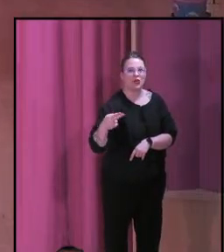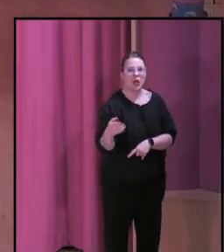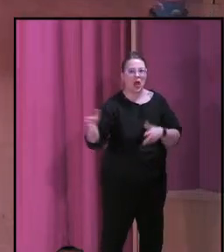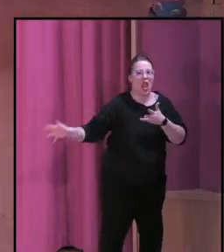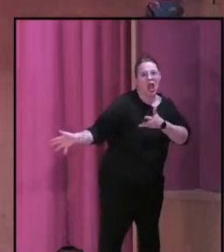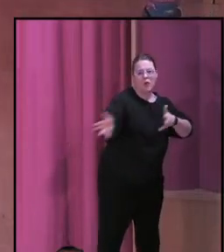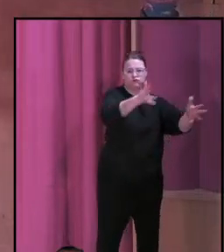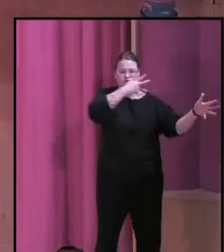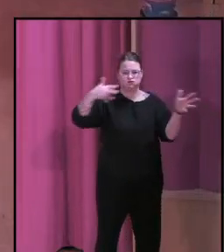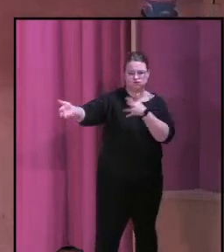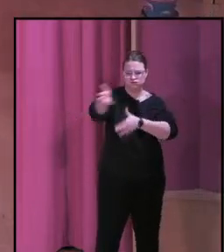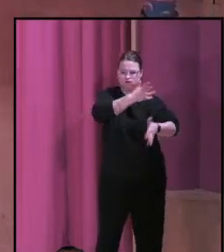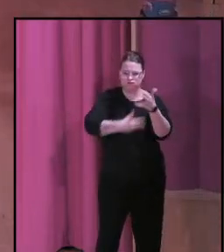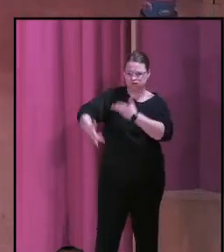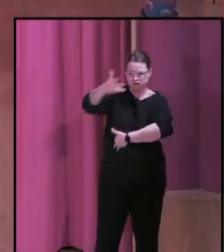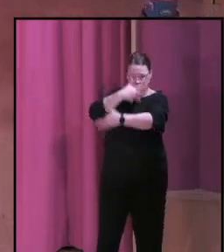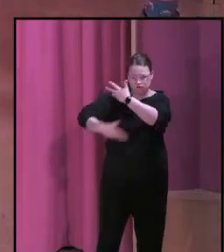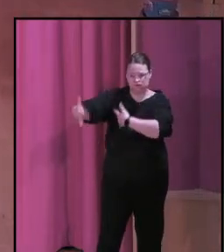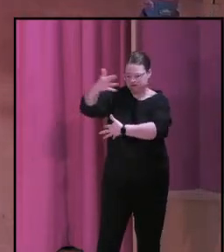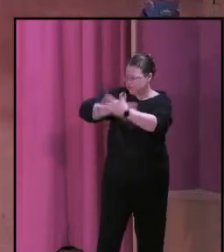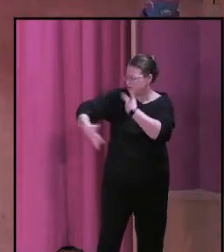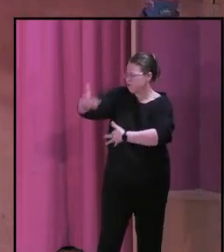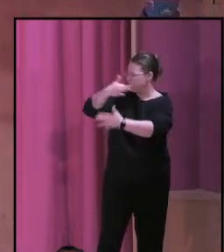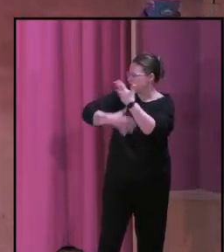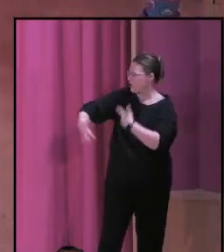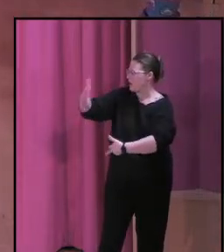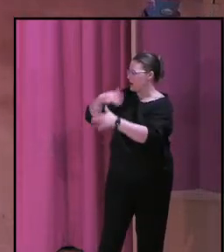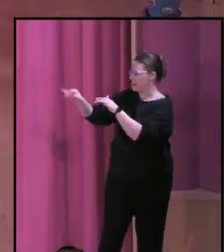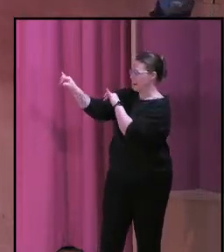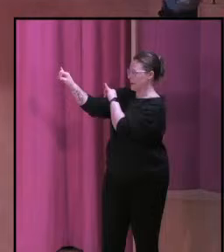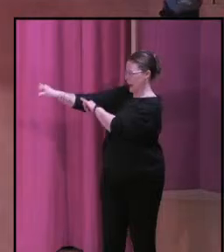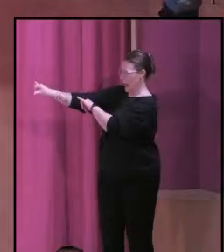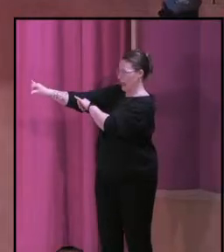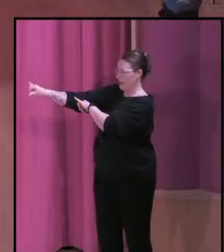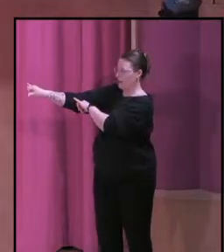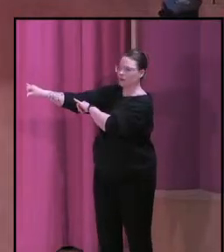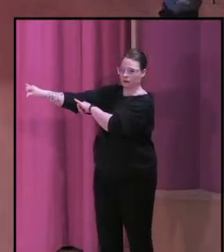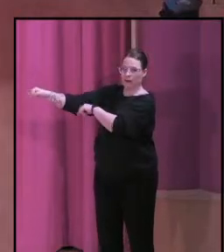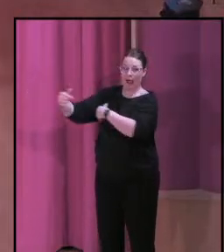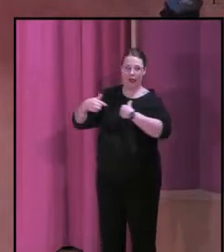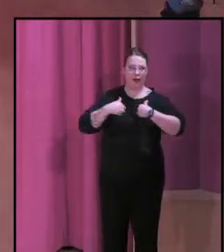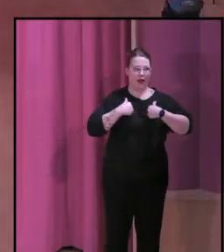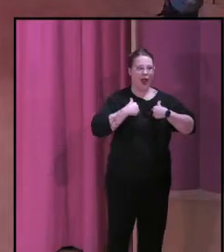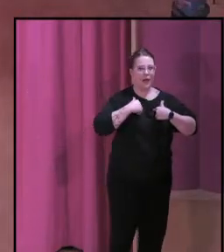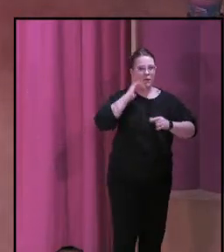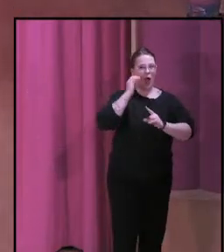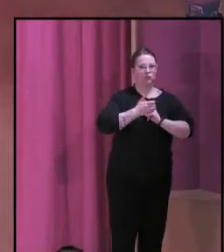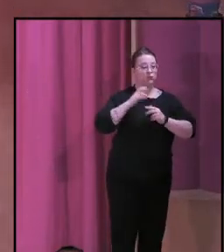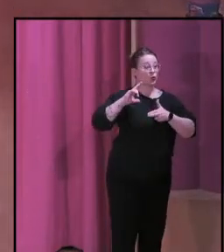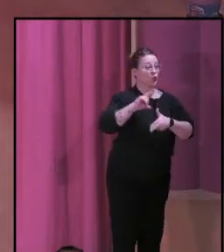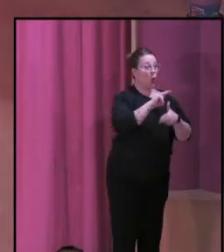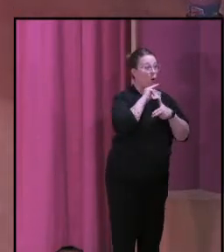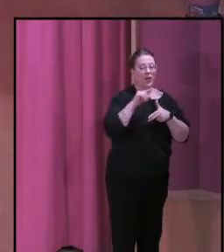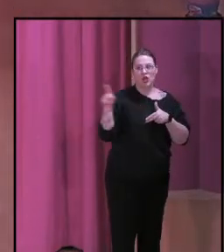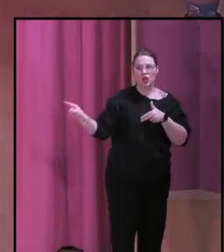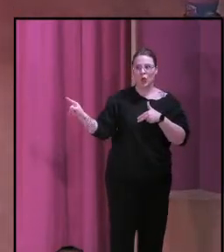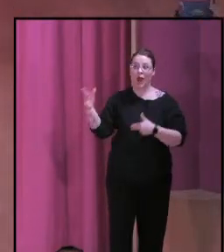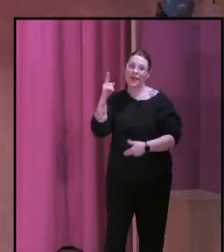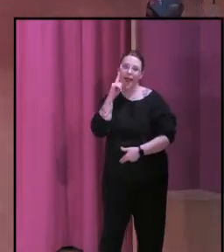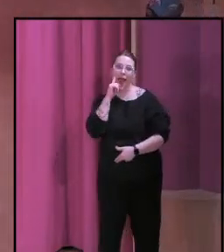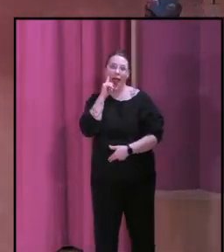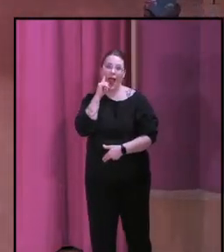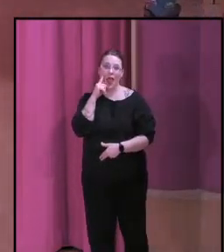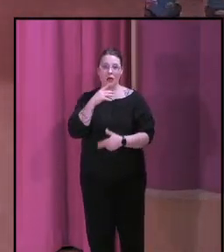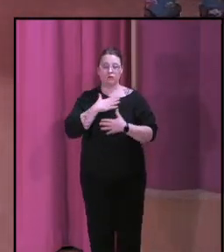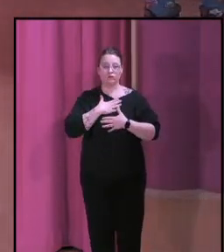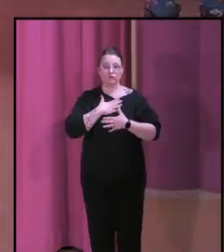200-mile-an-hour winds. So, Aria, since I'm the storm and you are the eye of the storm, can you